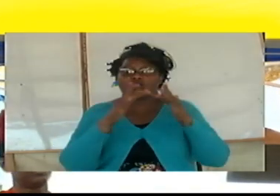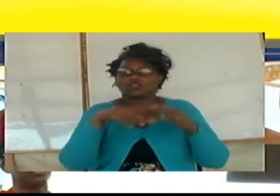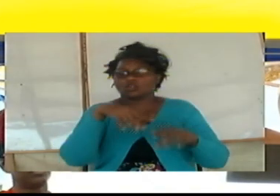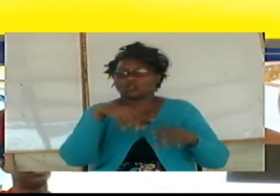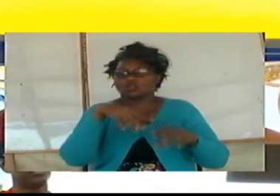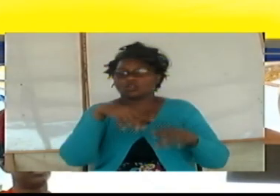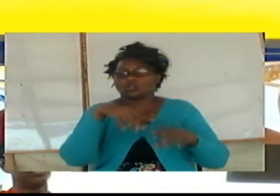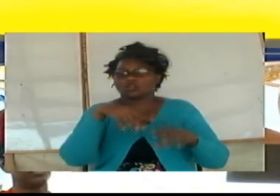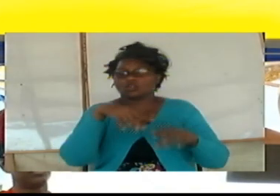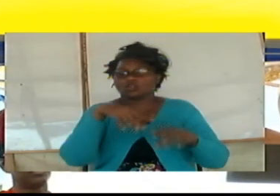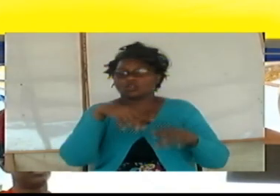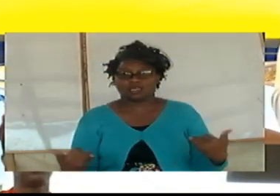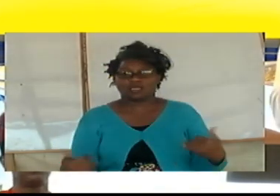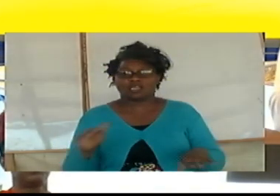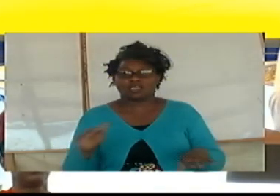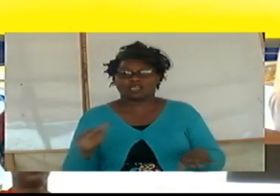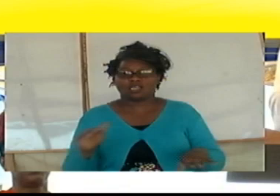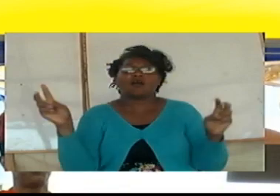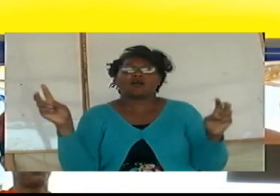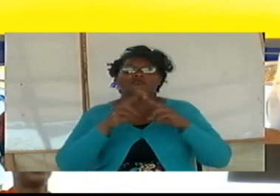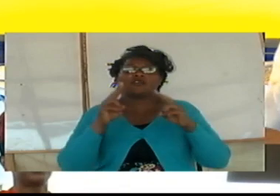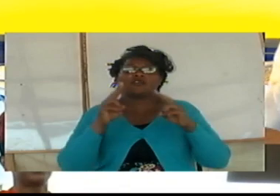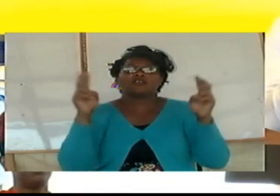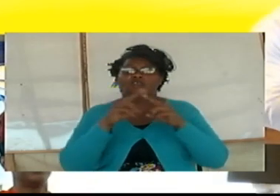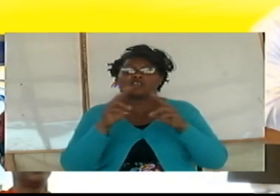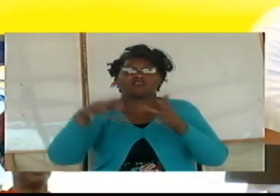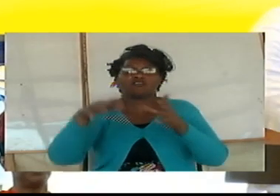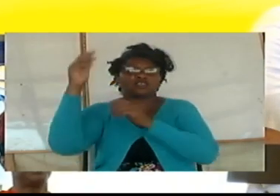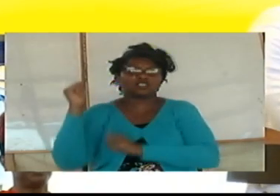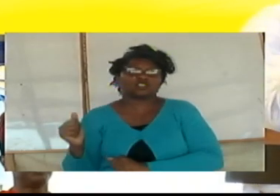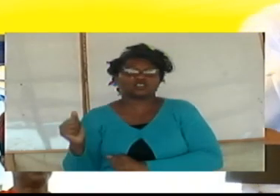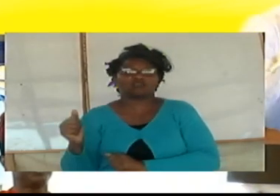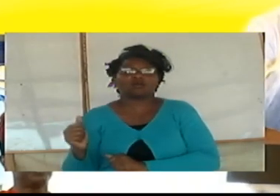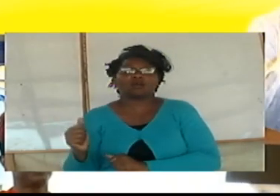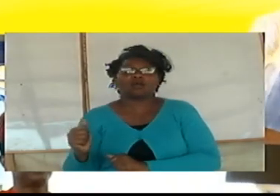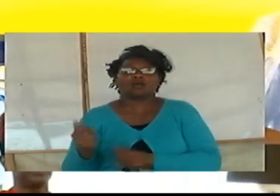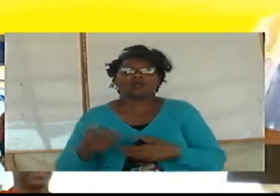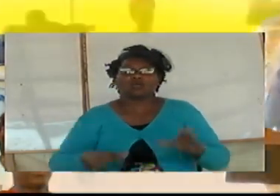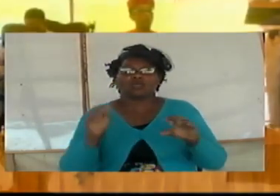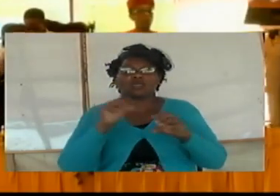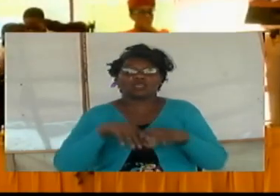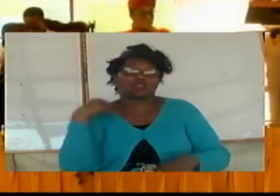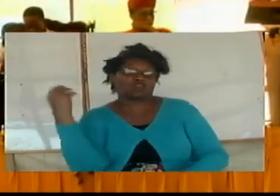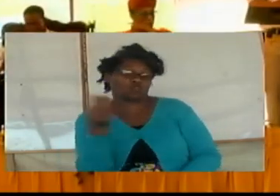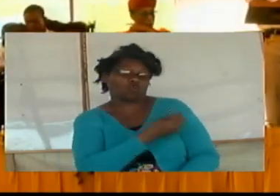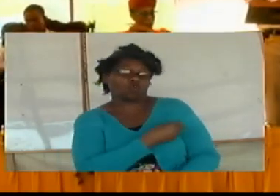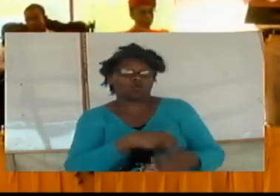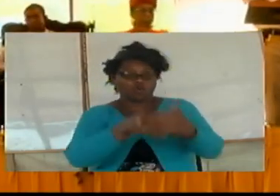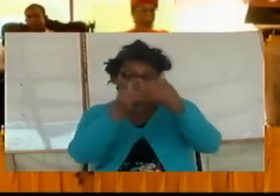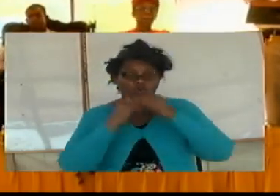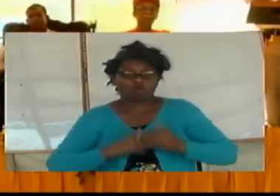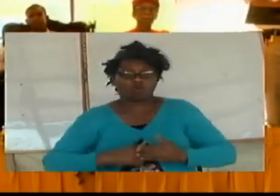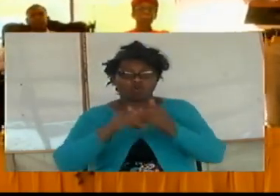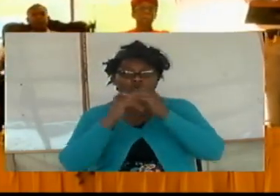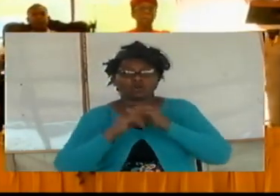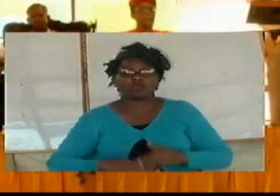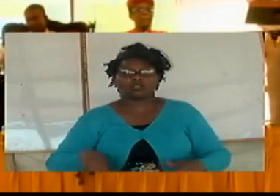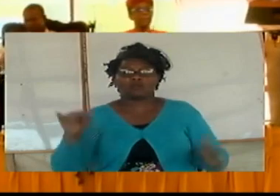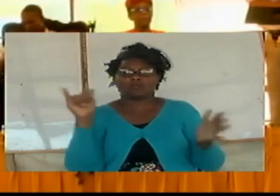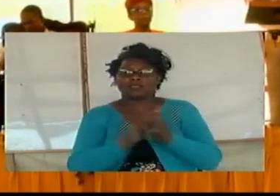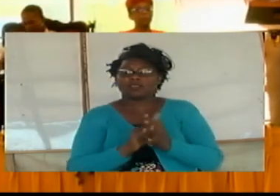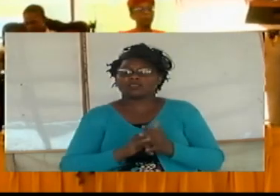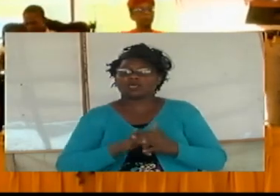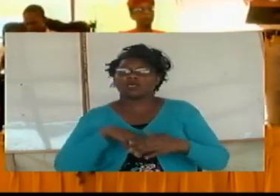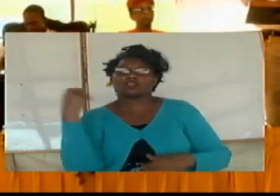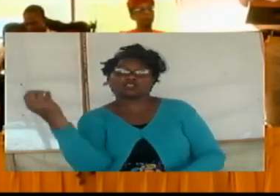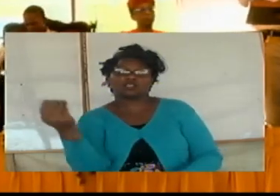way through our praise and our worship. That's how we touch God. Through our praise and our worship. Bible says it must